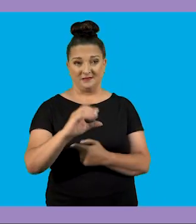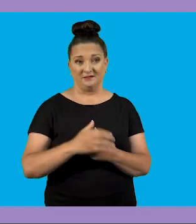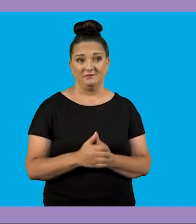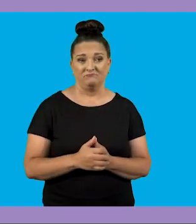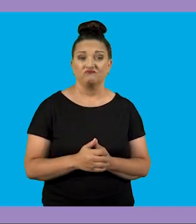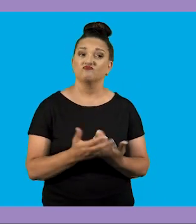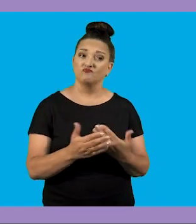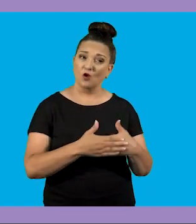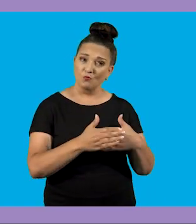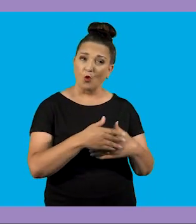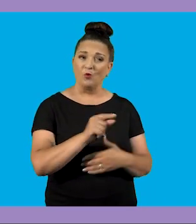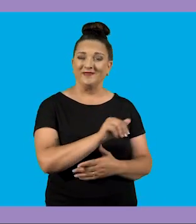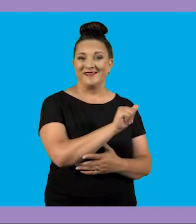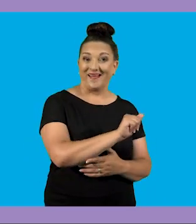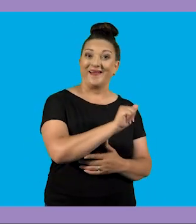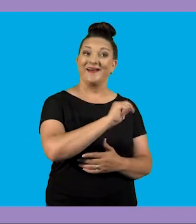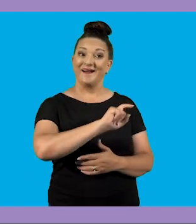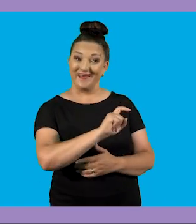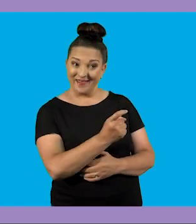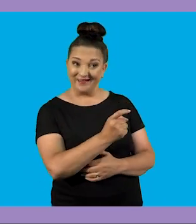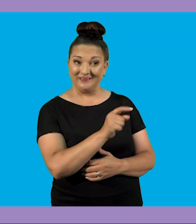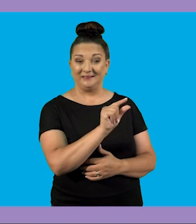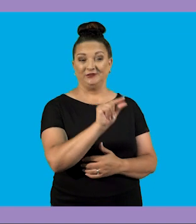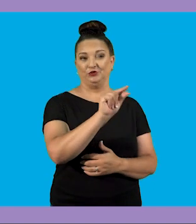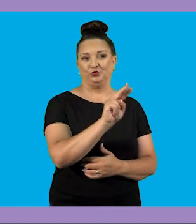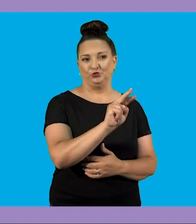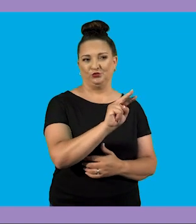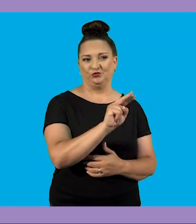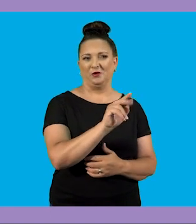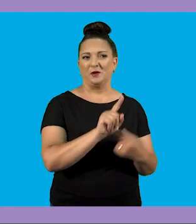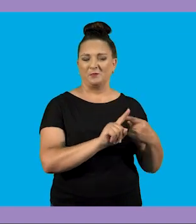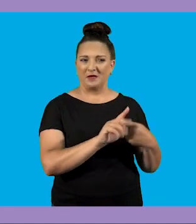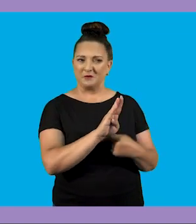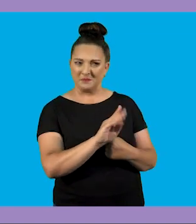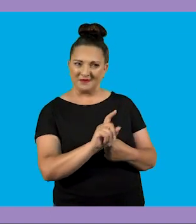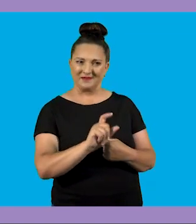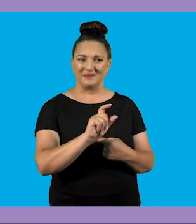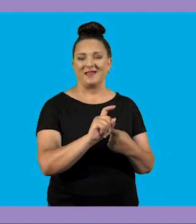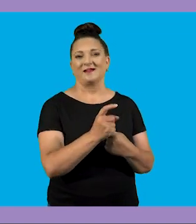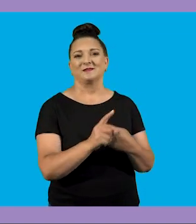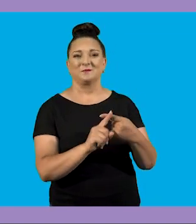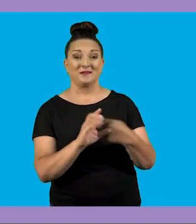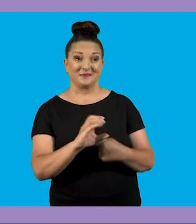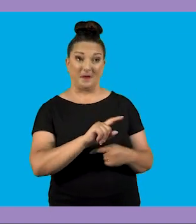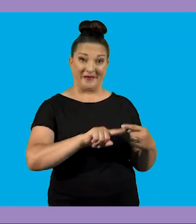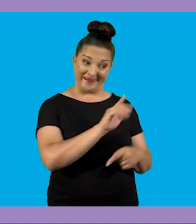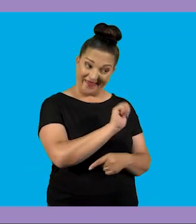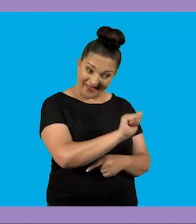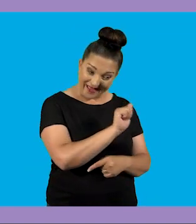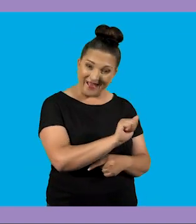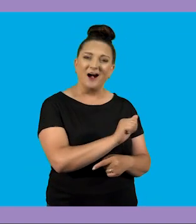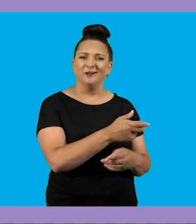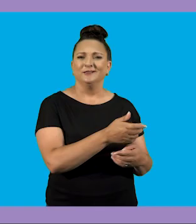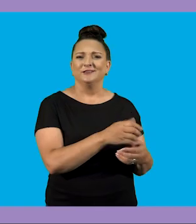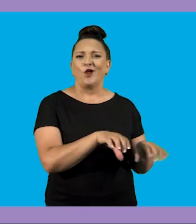the form ax squared plus bx plus c, where that a is a common factor. We